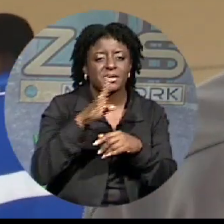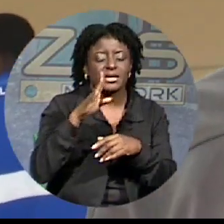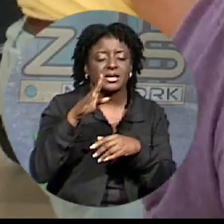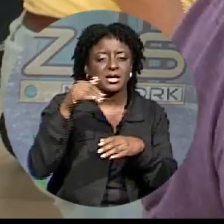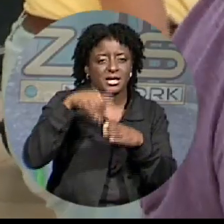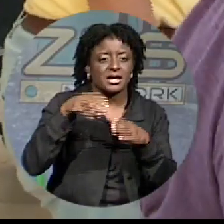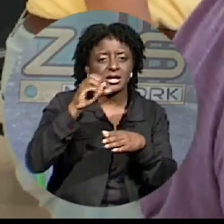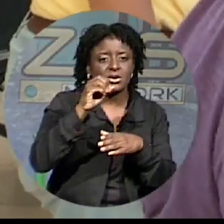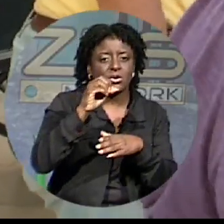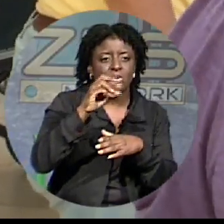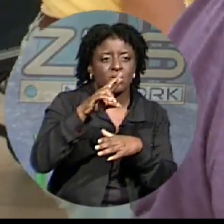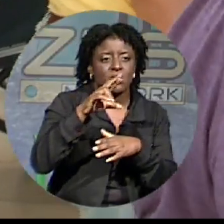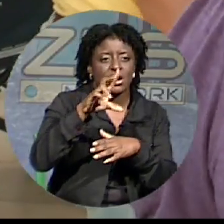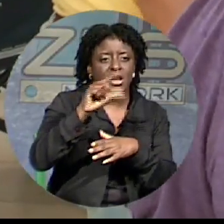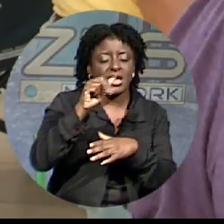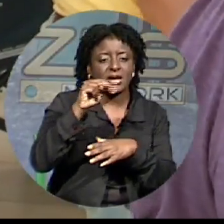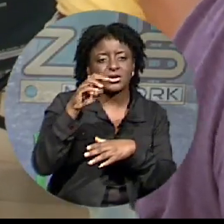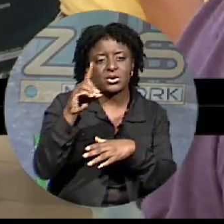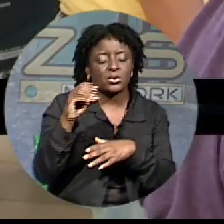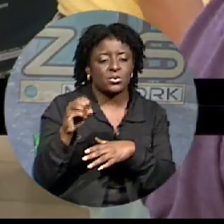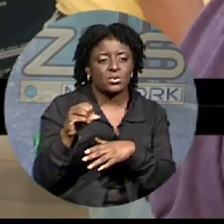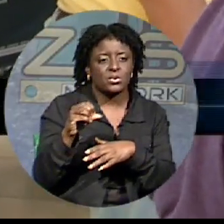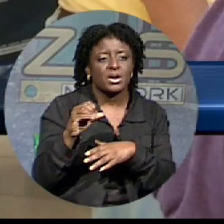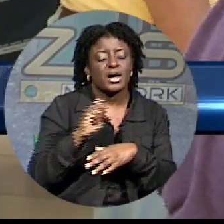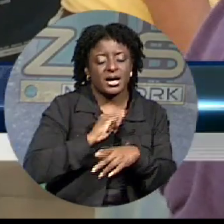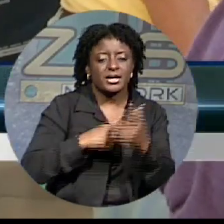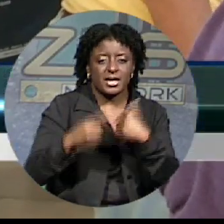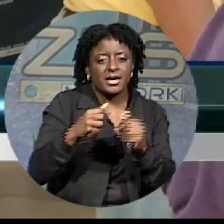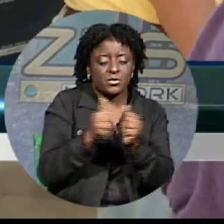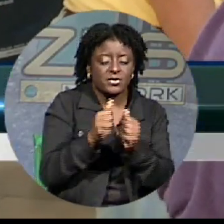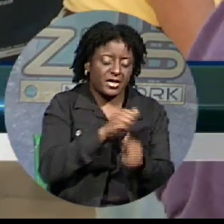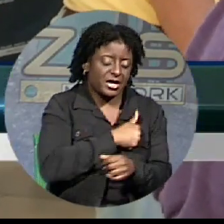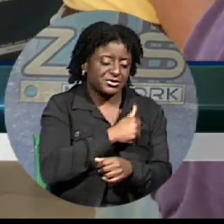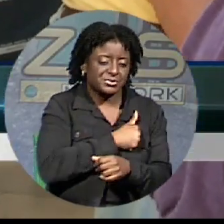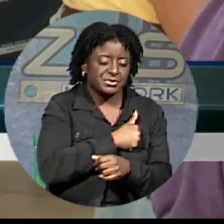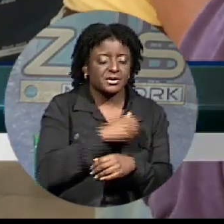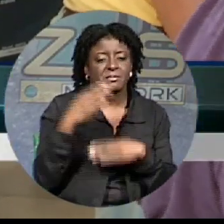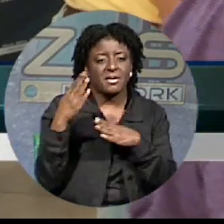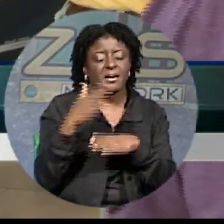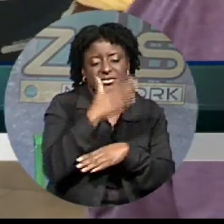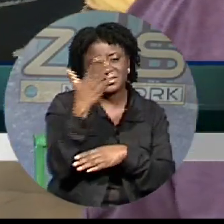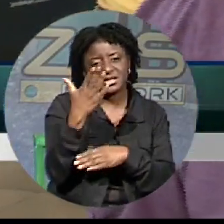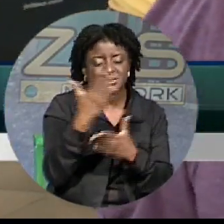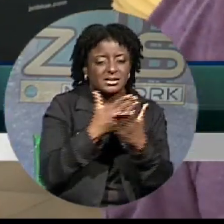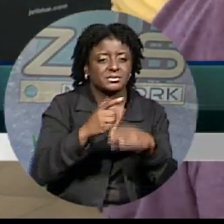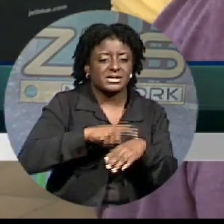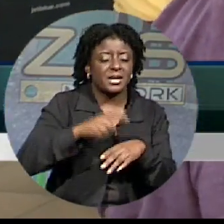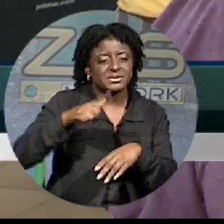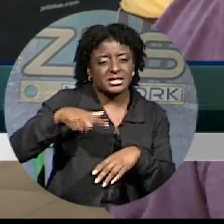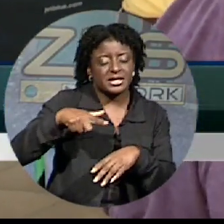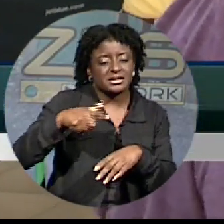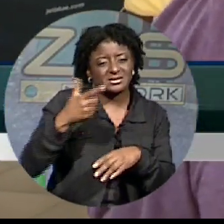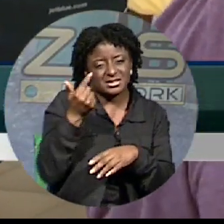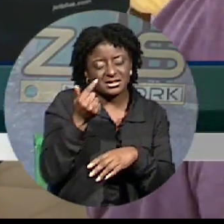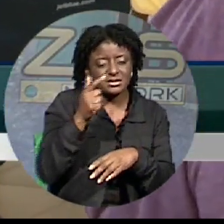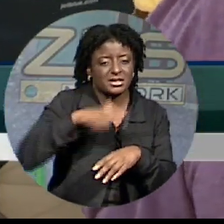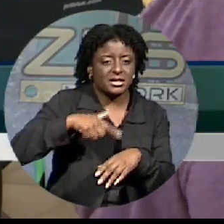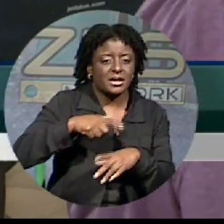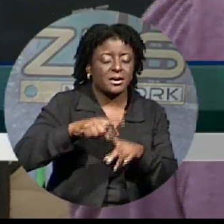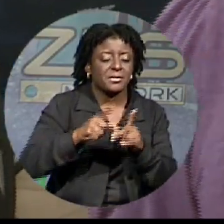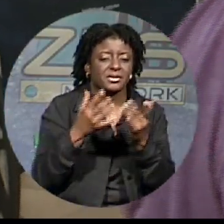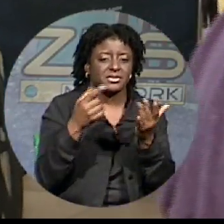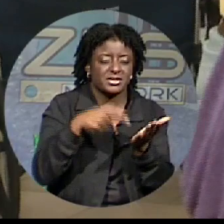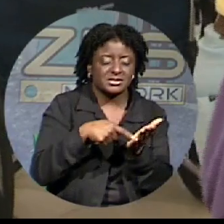say? I came with an attitude anyway that, you know, Bahamas Air is be a bit late, but now this is, you know, extremely